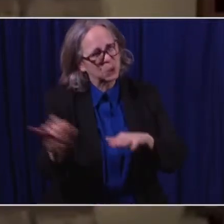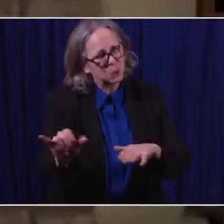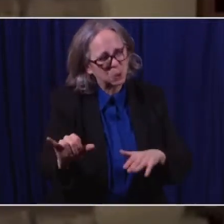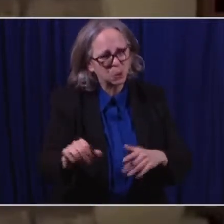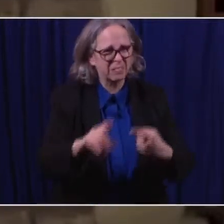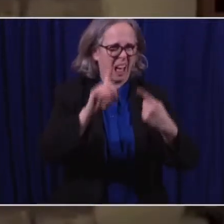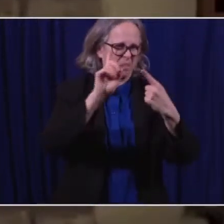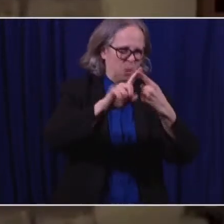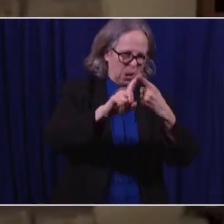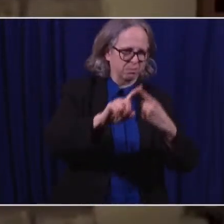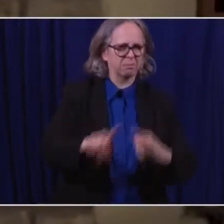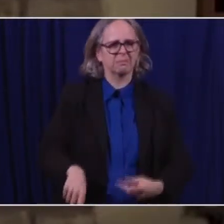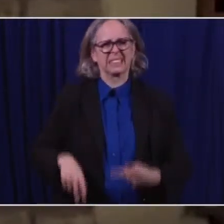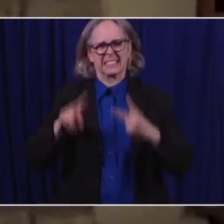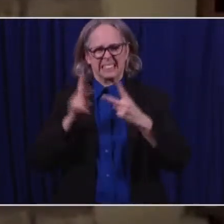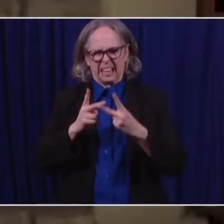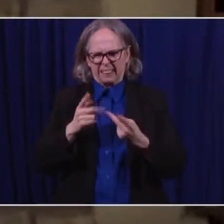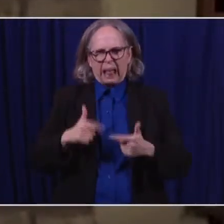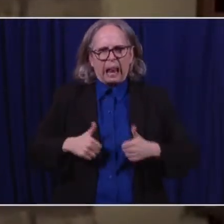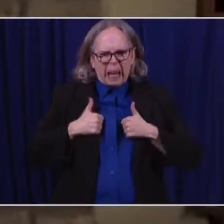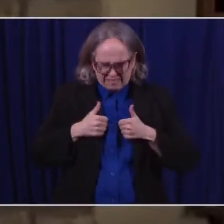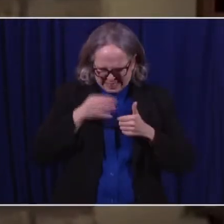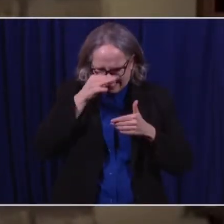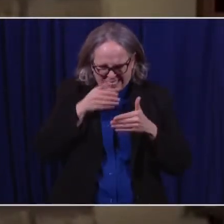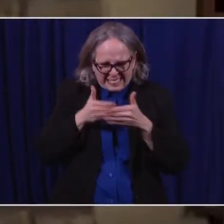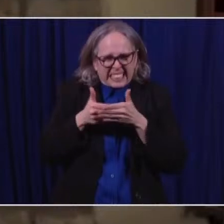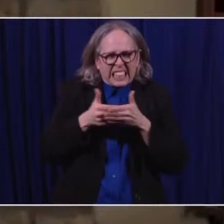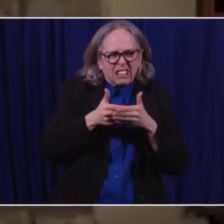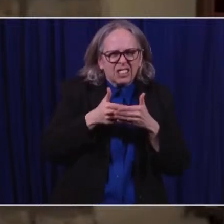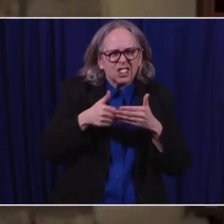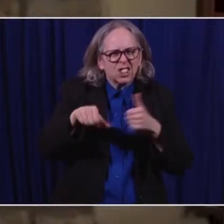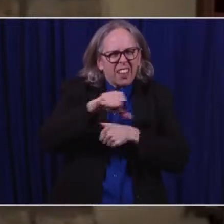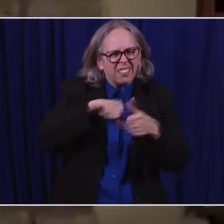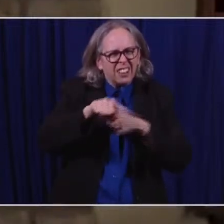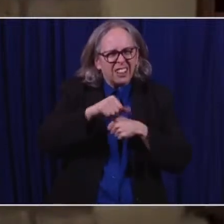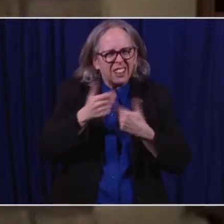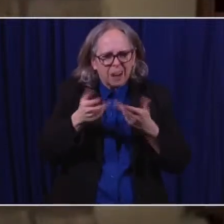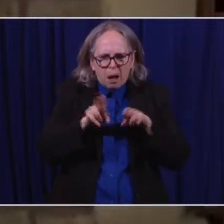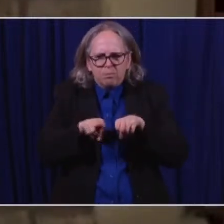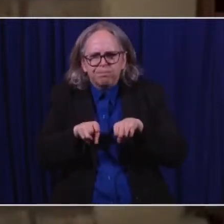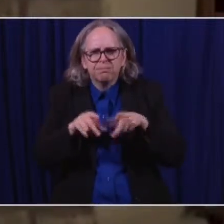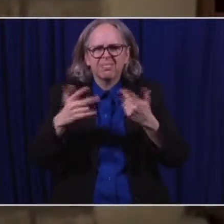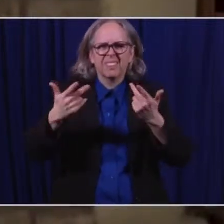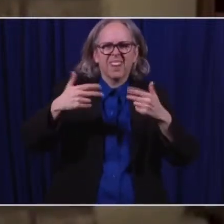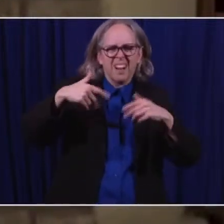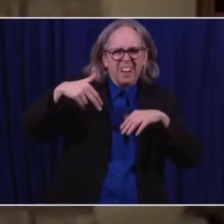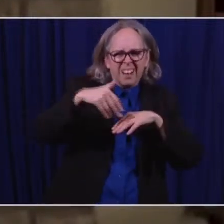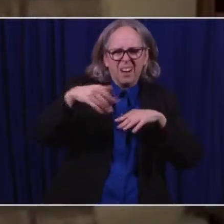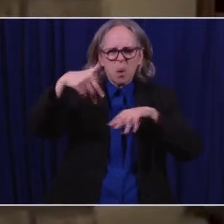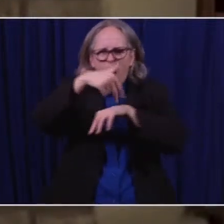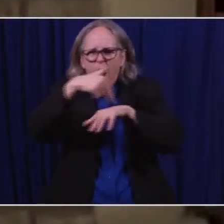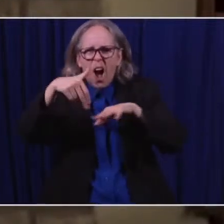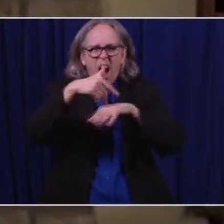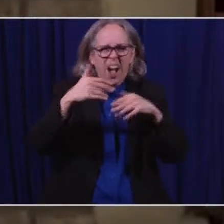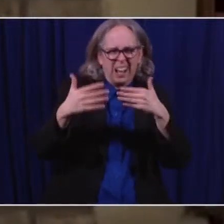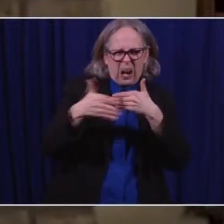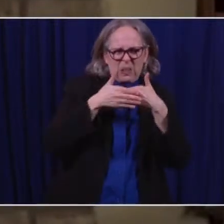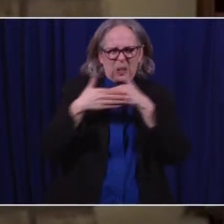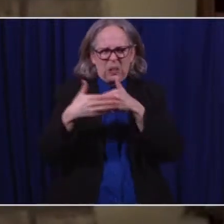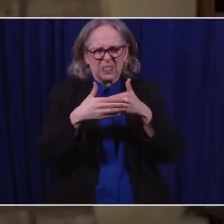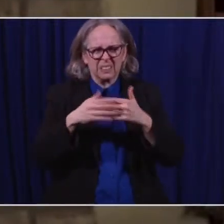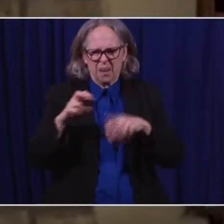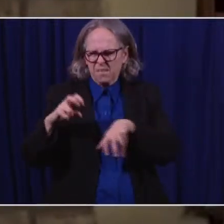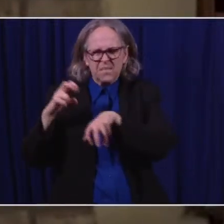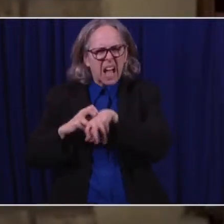living in a congregate care setting. They're living in close proximity to each other, and we know the nature of this virus is that it spreads